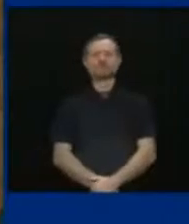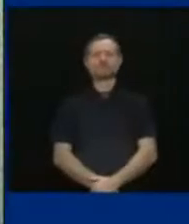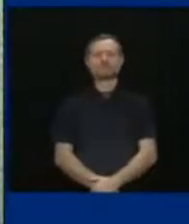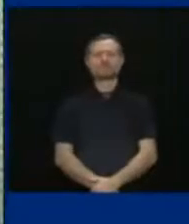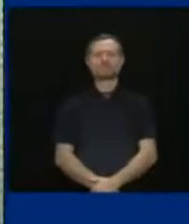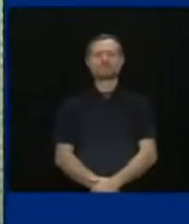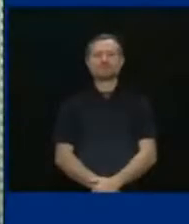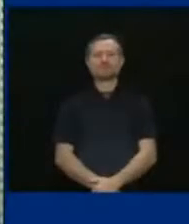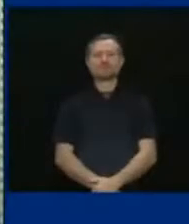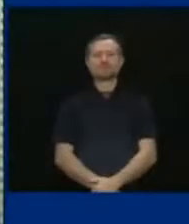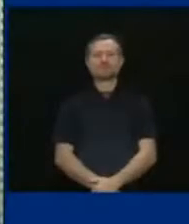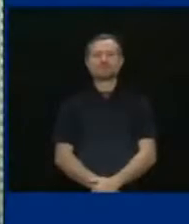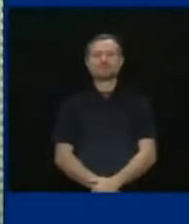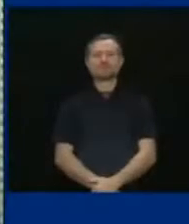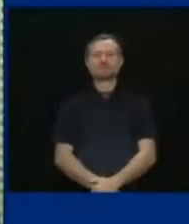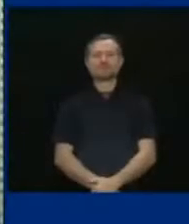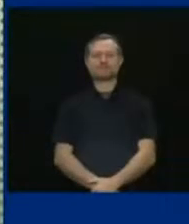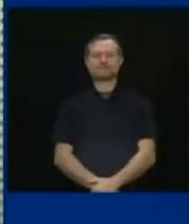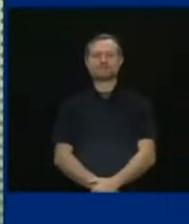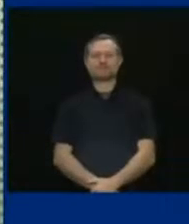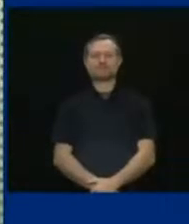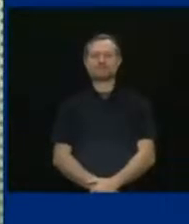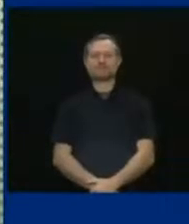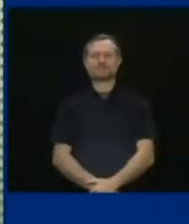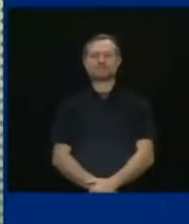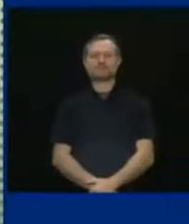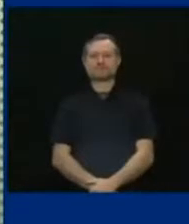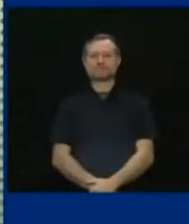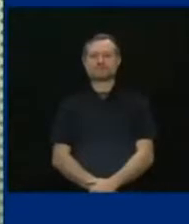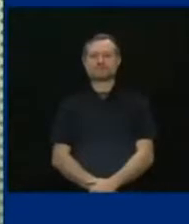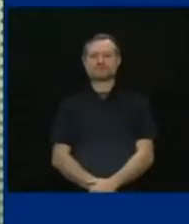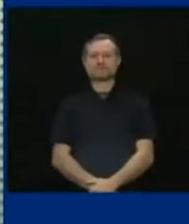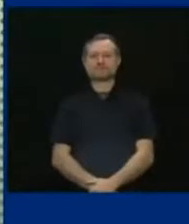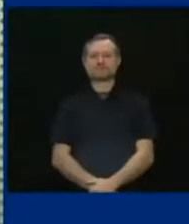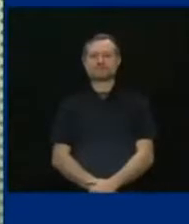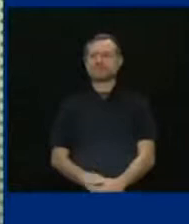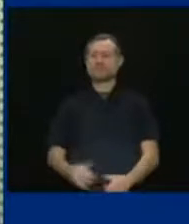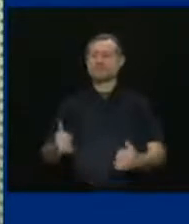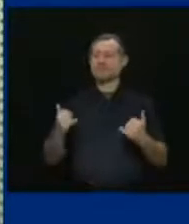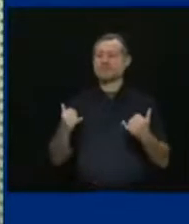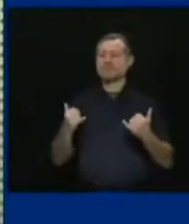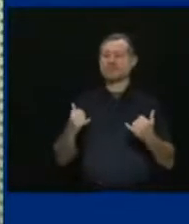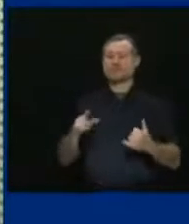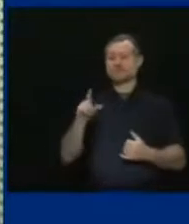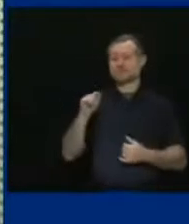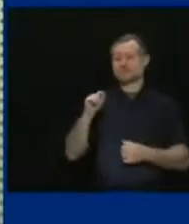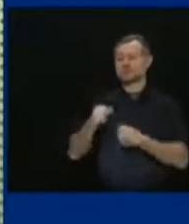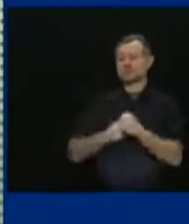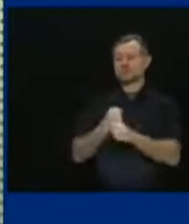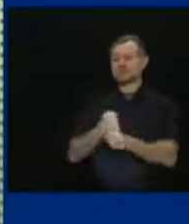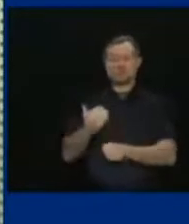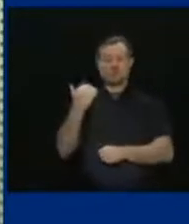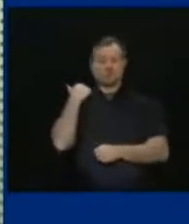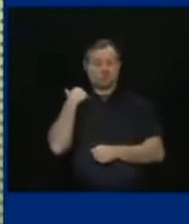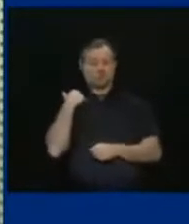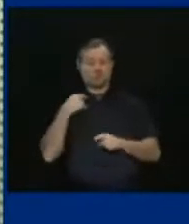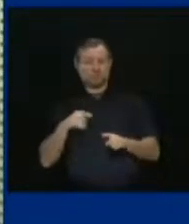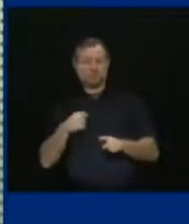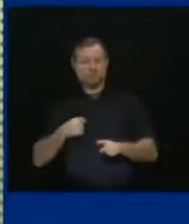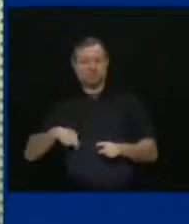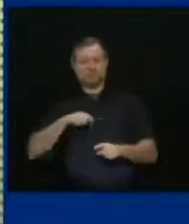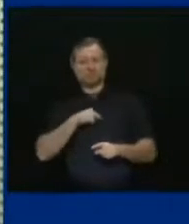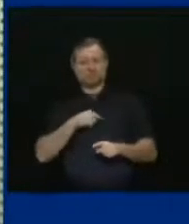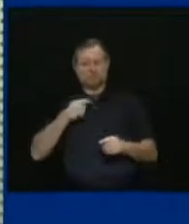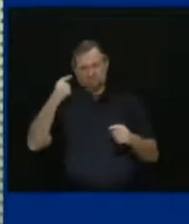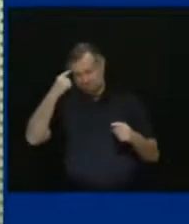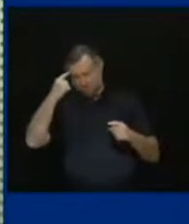Oh my God. It's now 20 years ago. Yeah. That we thought we